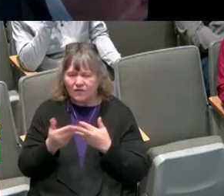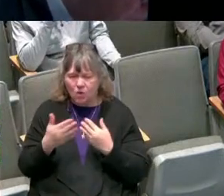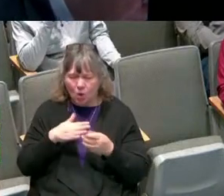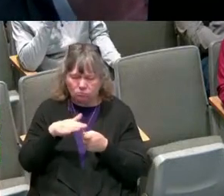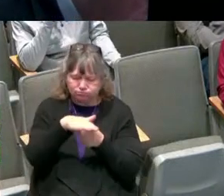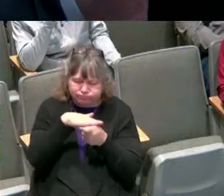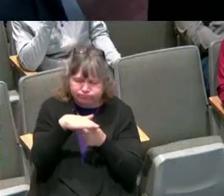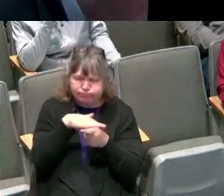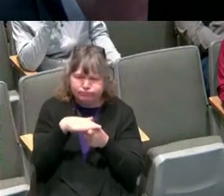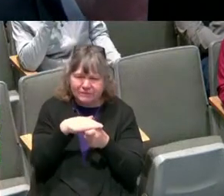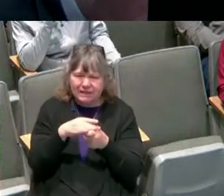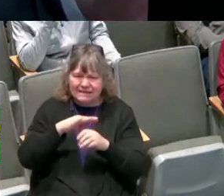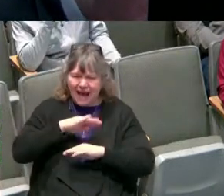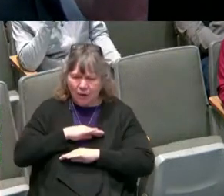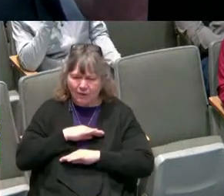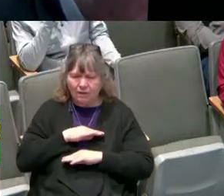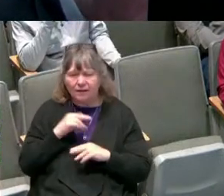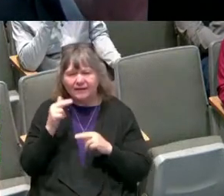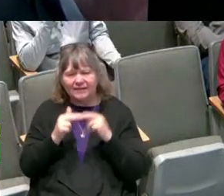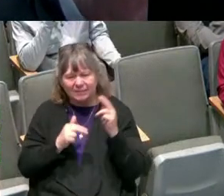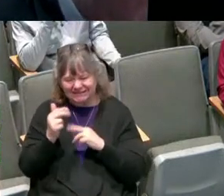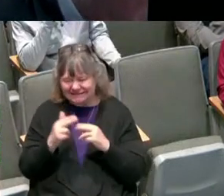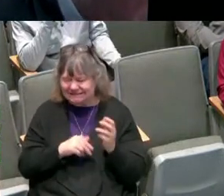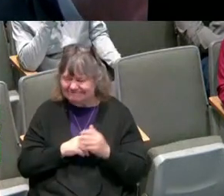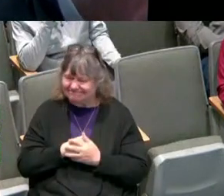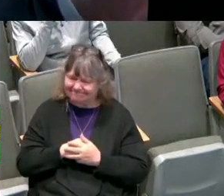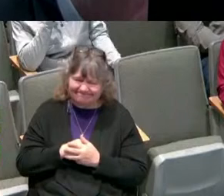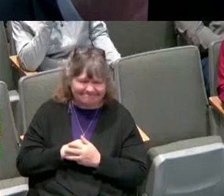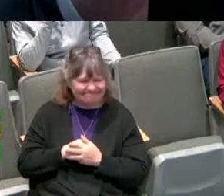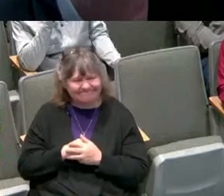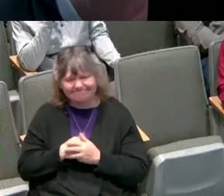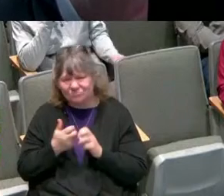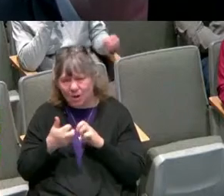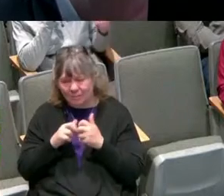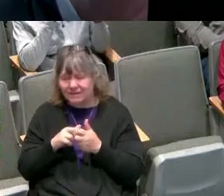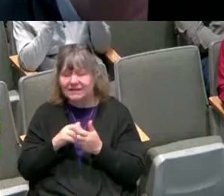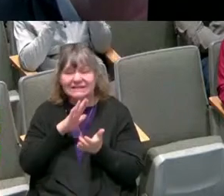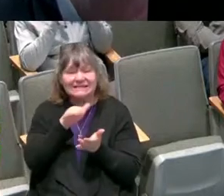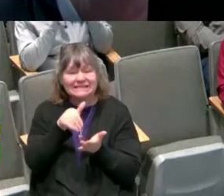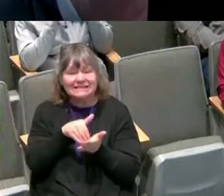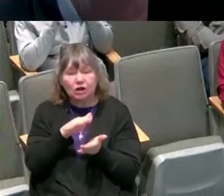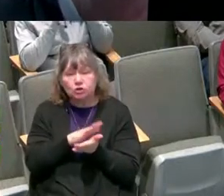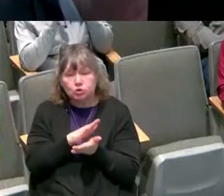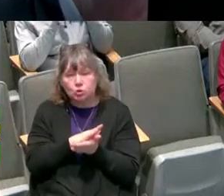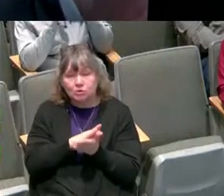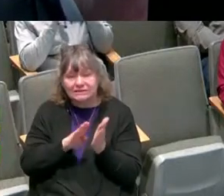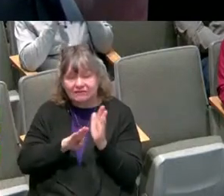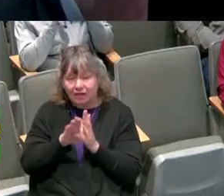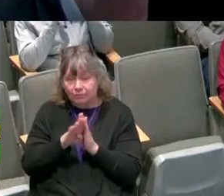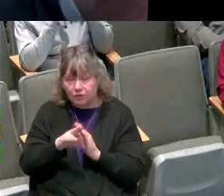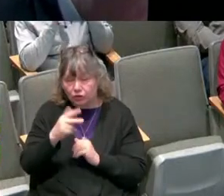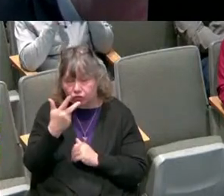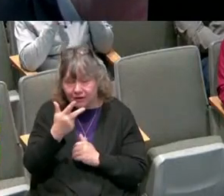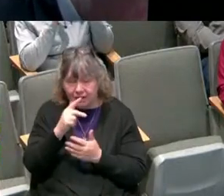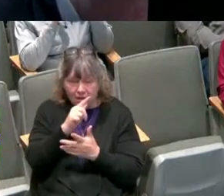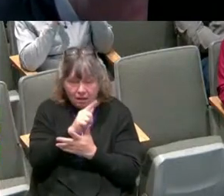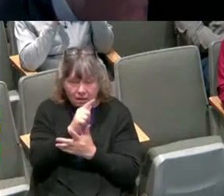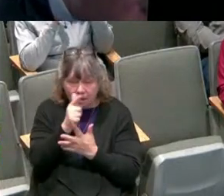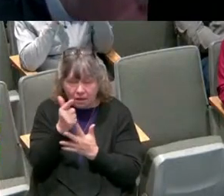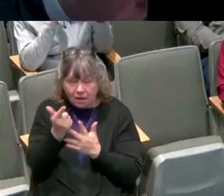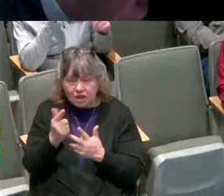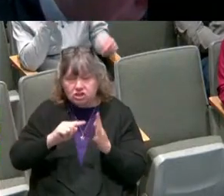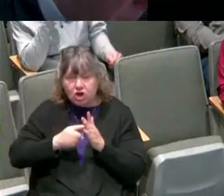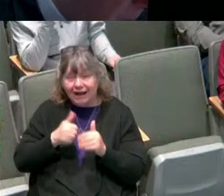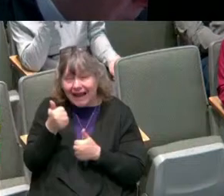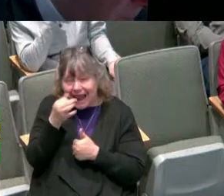adequate the buildings are another story Center School was developed in three phases starting in